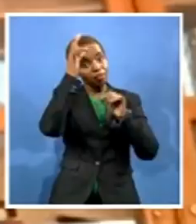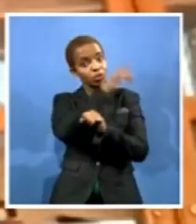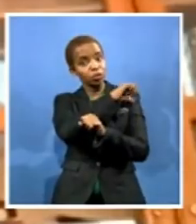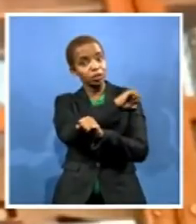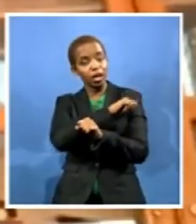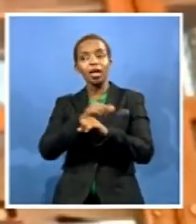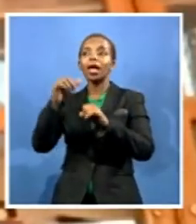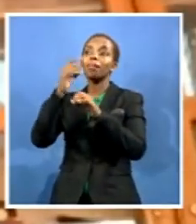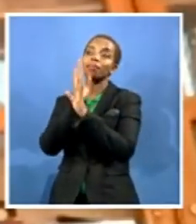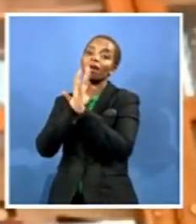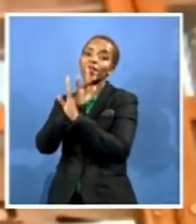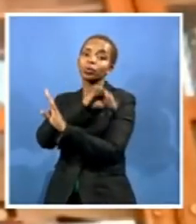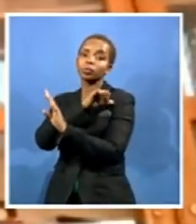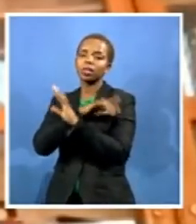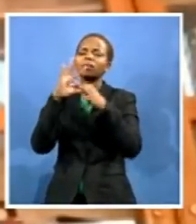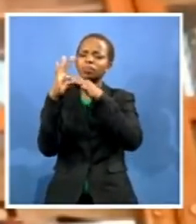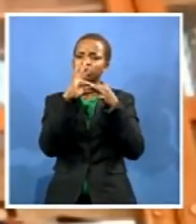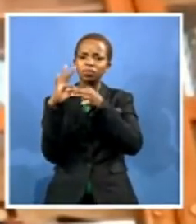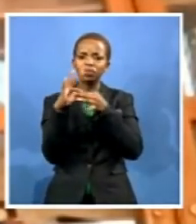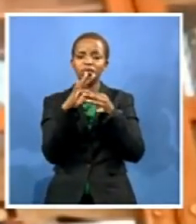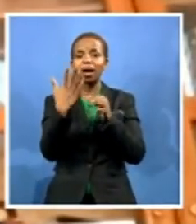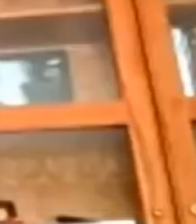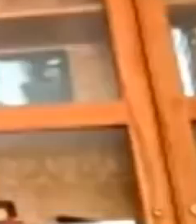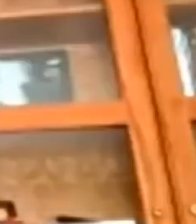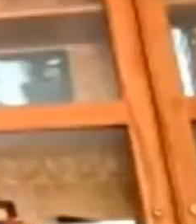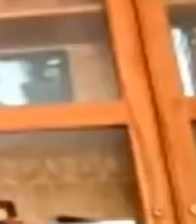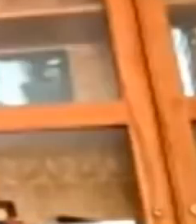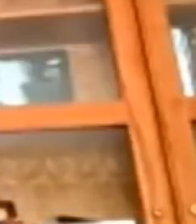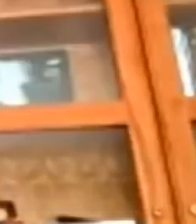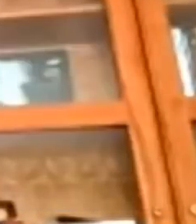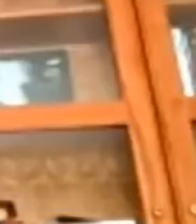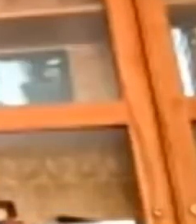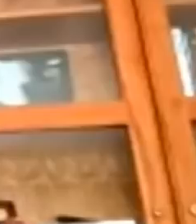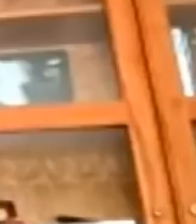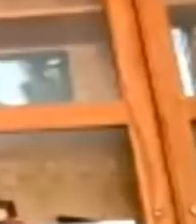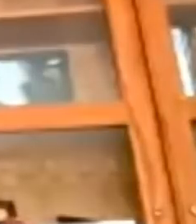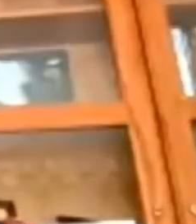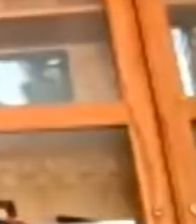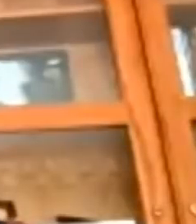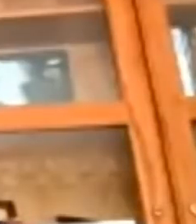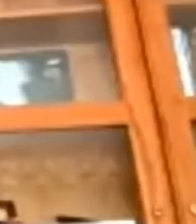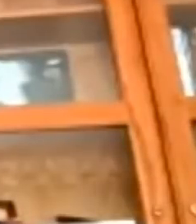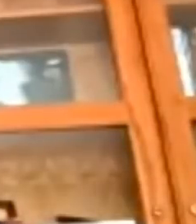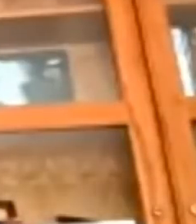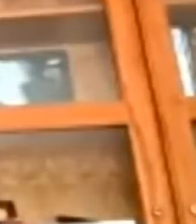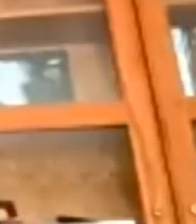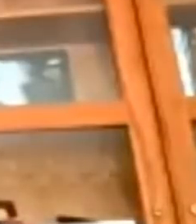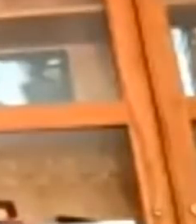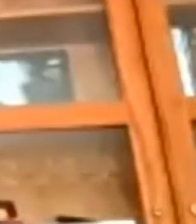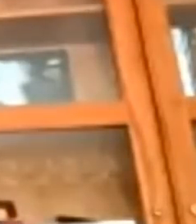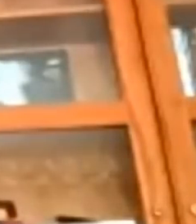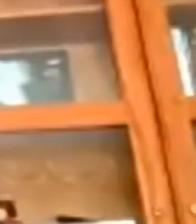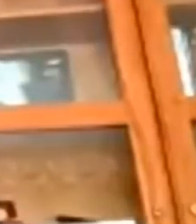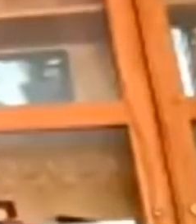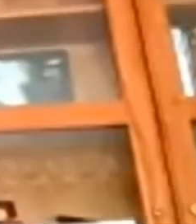coverage, I think it's something that we have still to work on. I believe that a lot more would have been achieved when